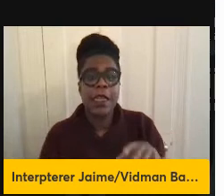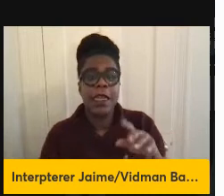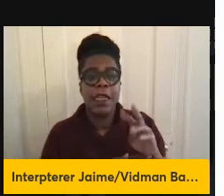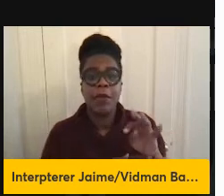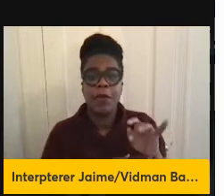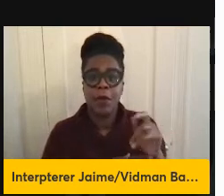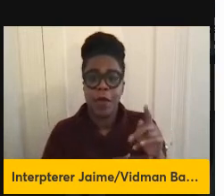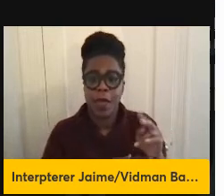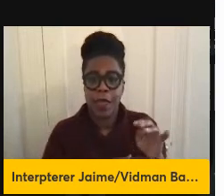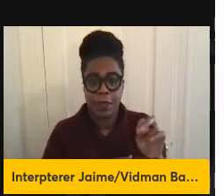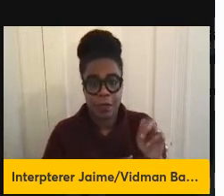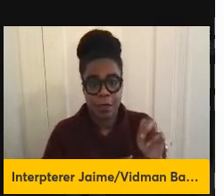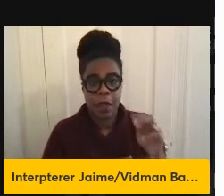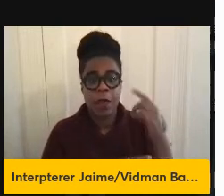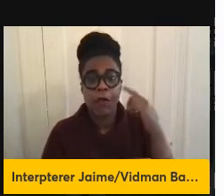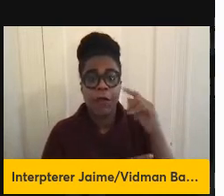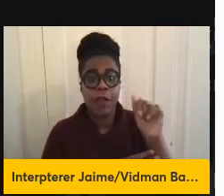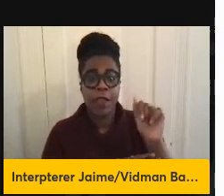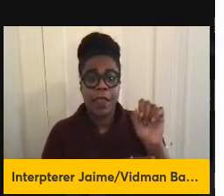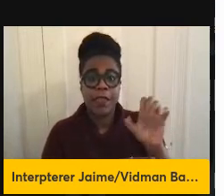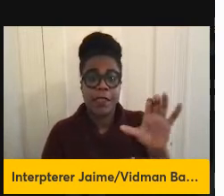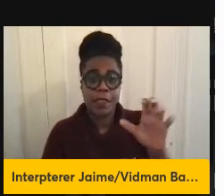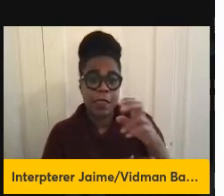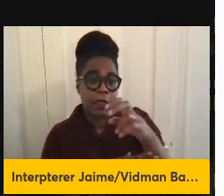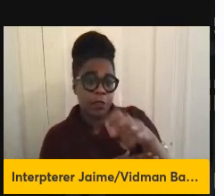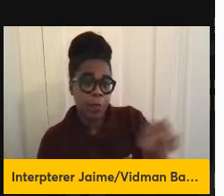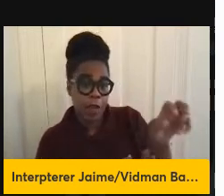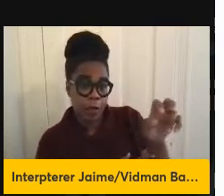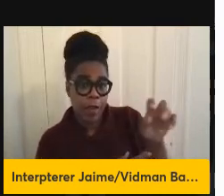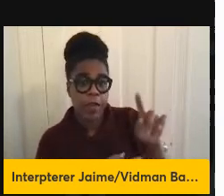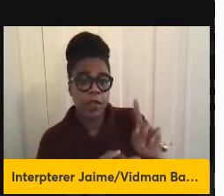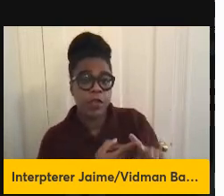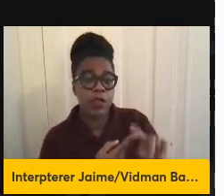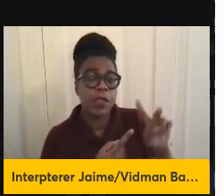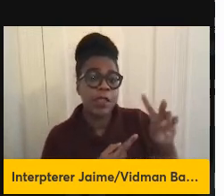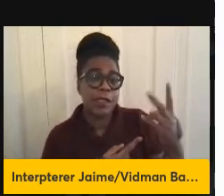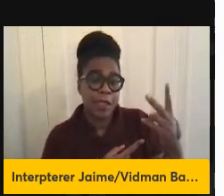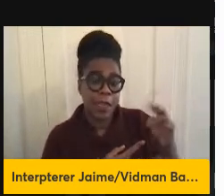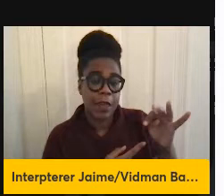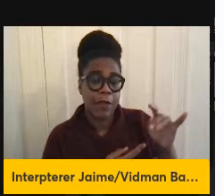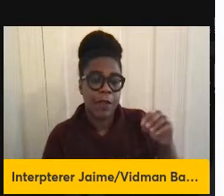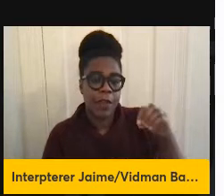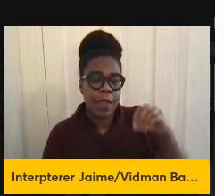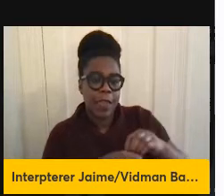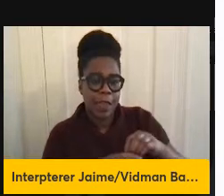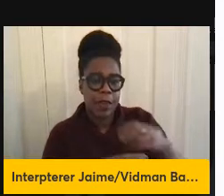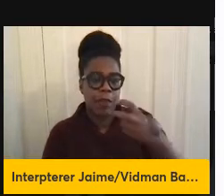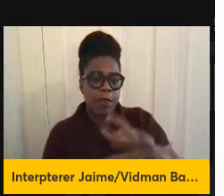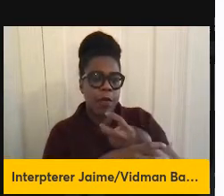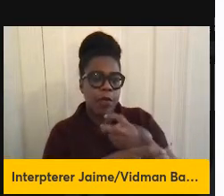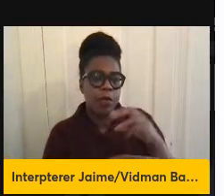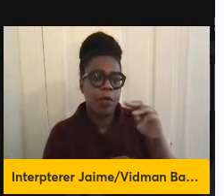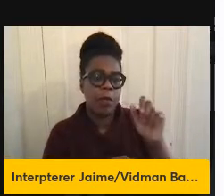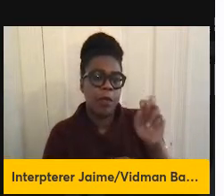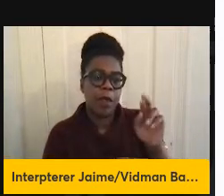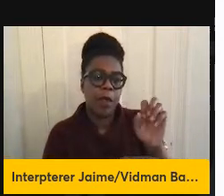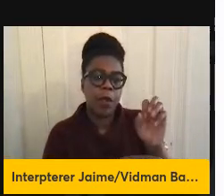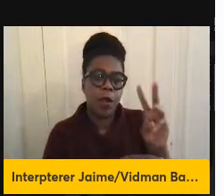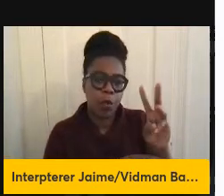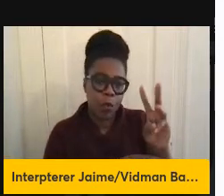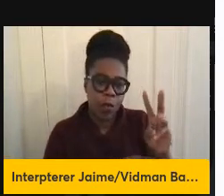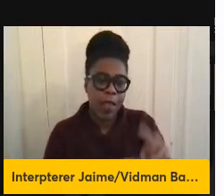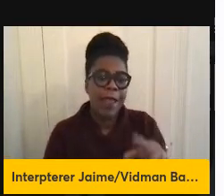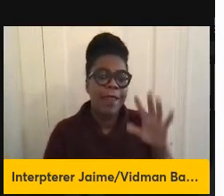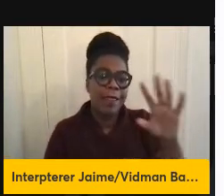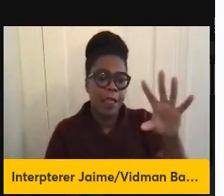in order for ASCs to migrate from secondary lymphoid organs into the bone marrow parenchyma, where they will adhere and engage with the